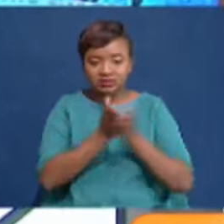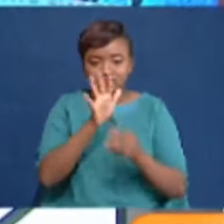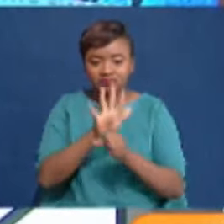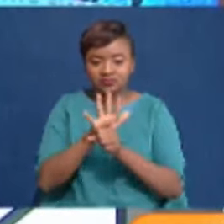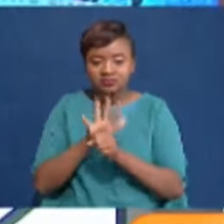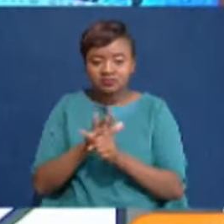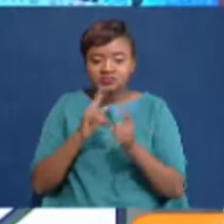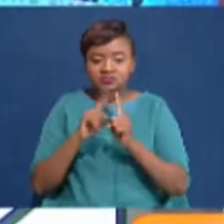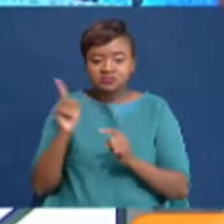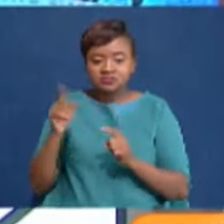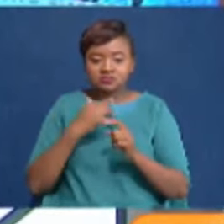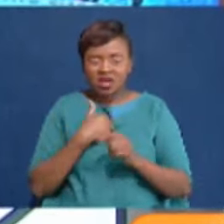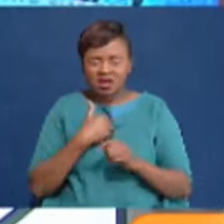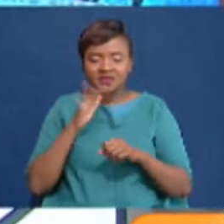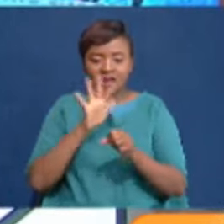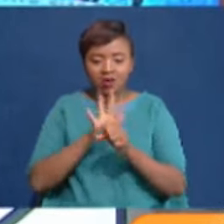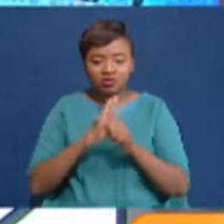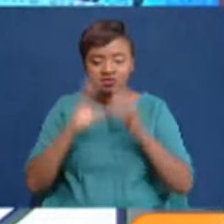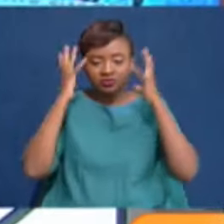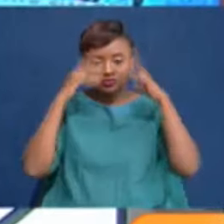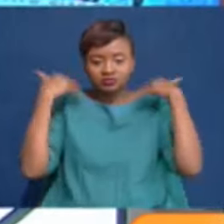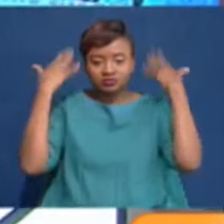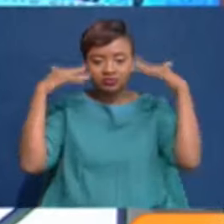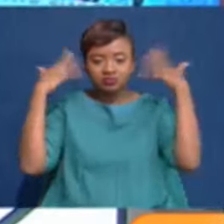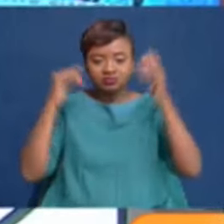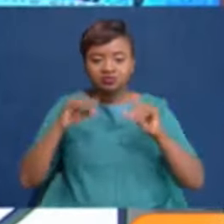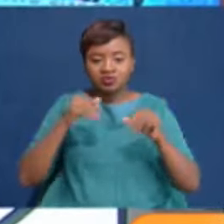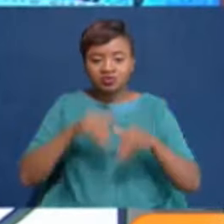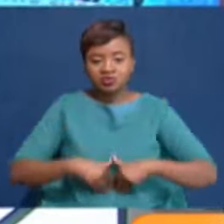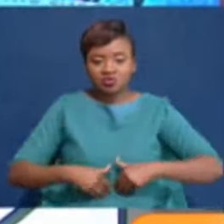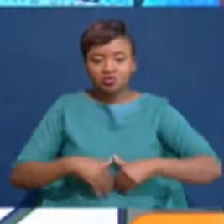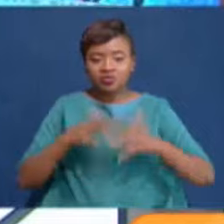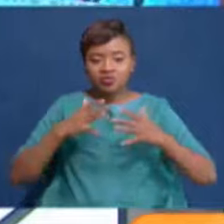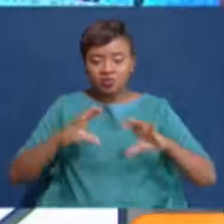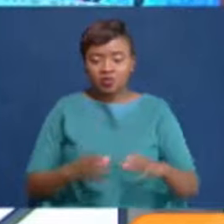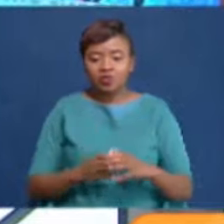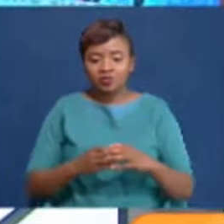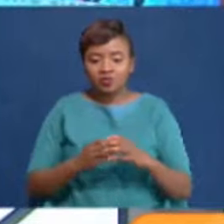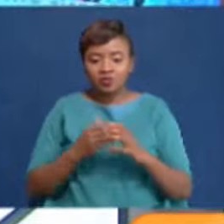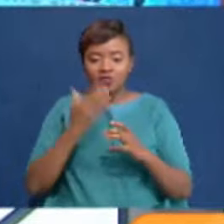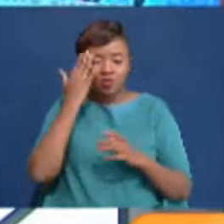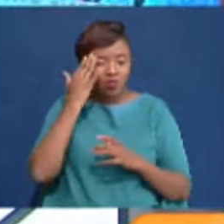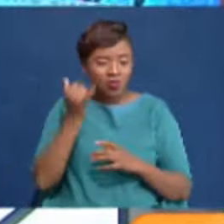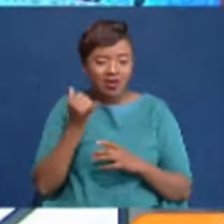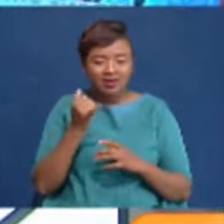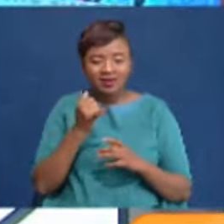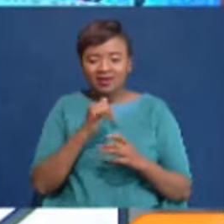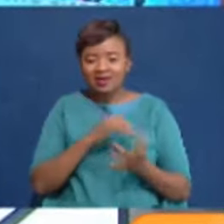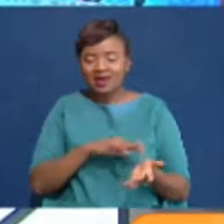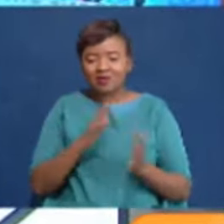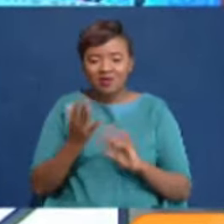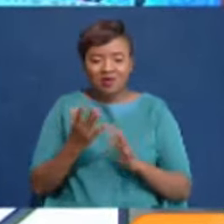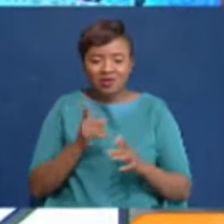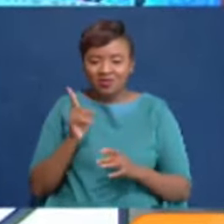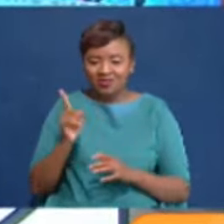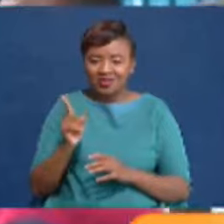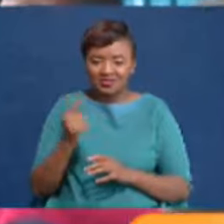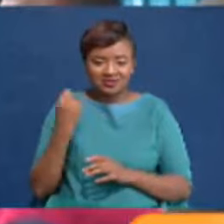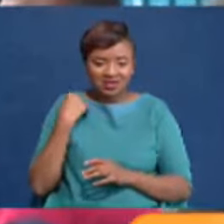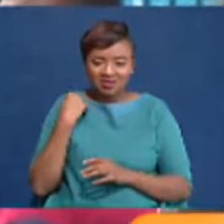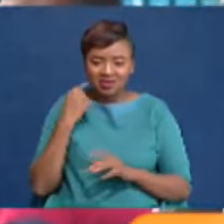on the mounting anxiety among the youthful population due to the ping pong of the legality of Maisha number.